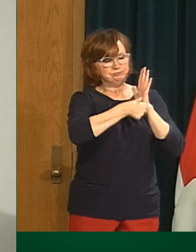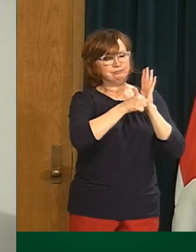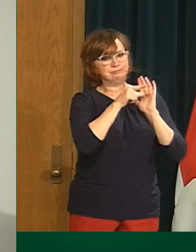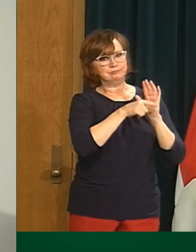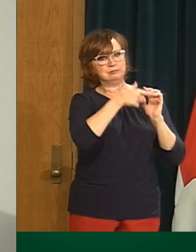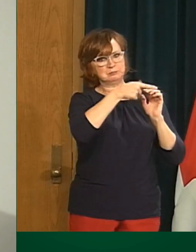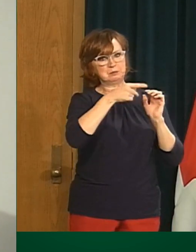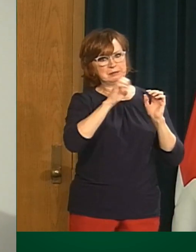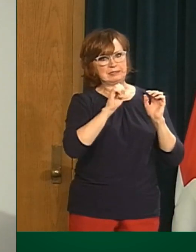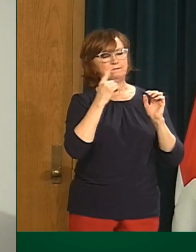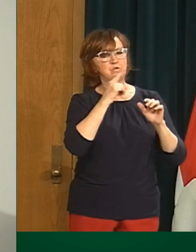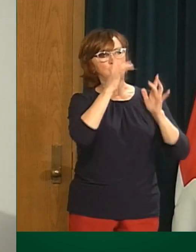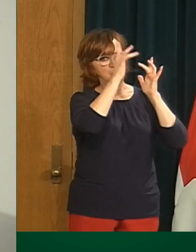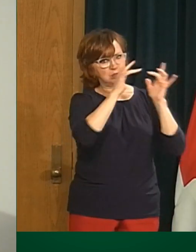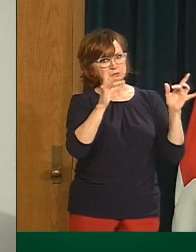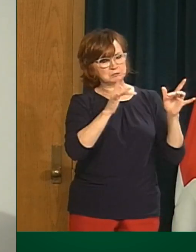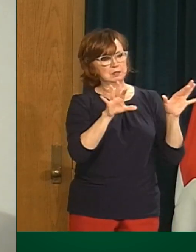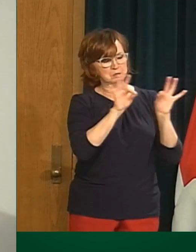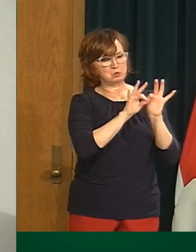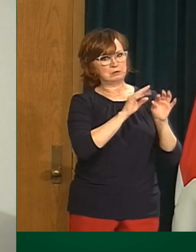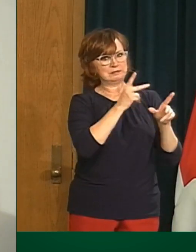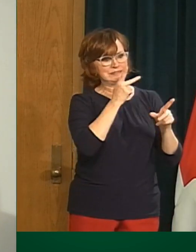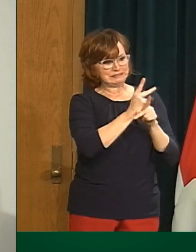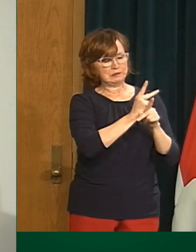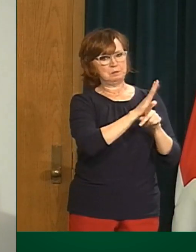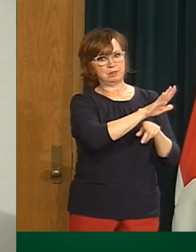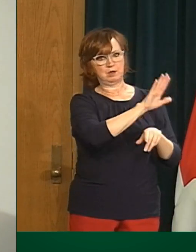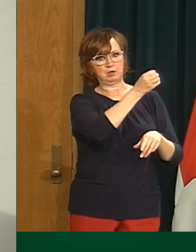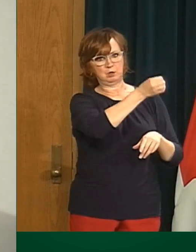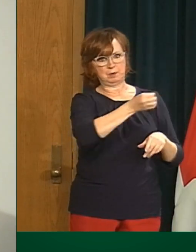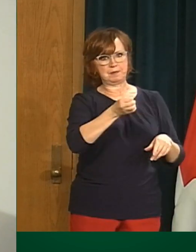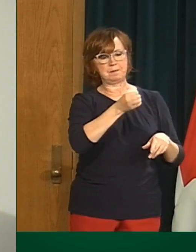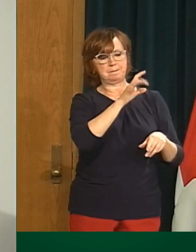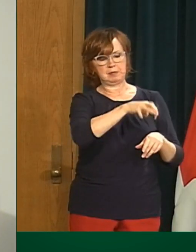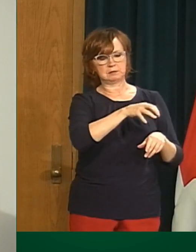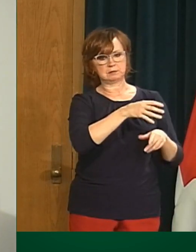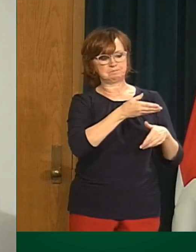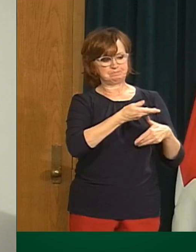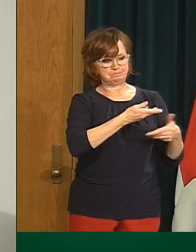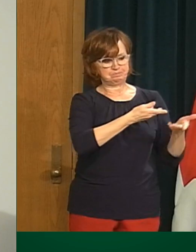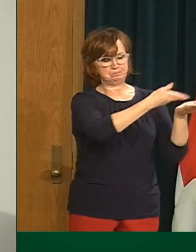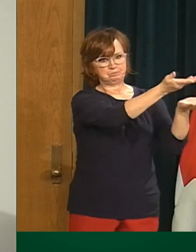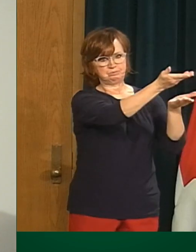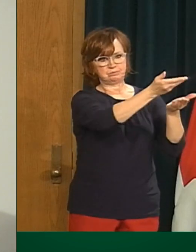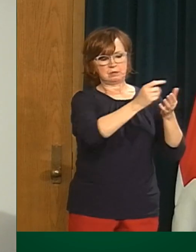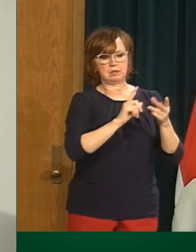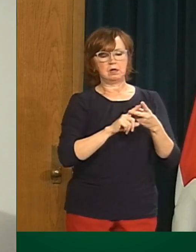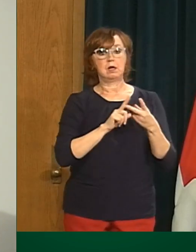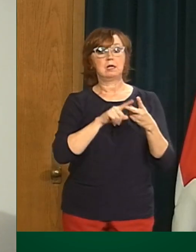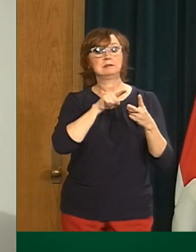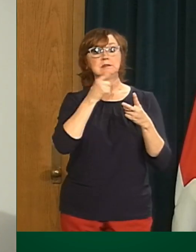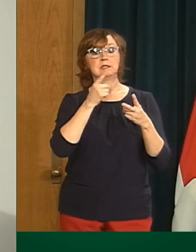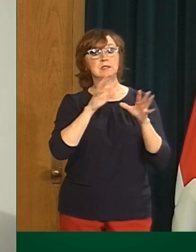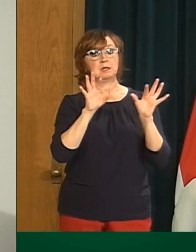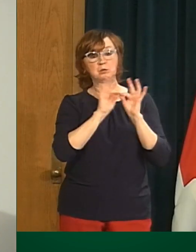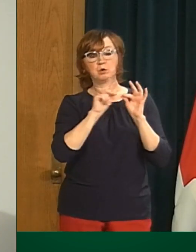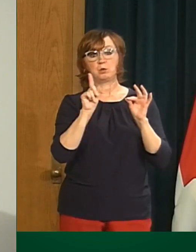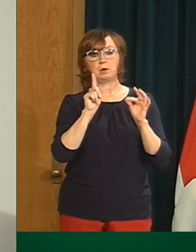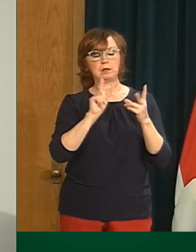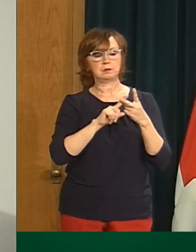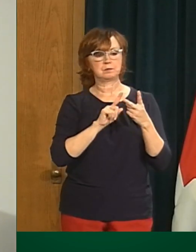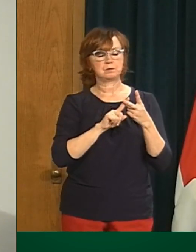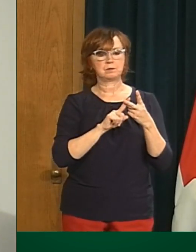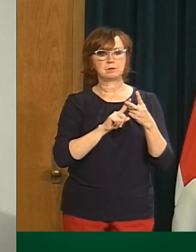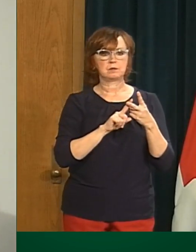so that PPE has to be protected. PPE is being provided in settings where vulnerable people reside,